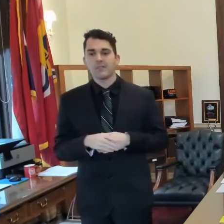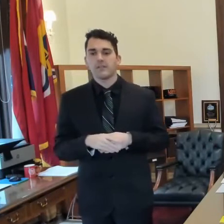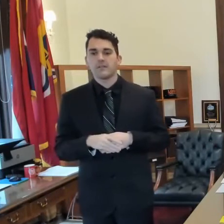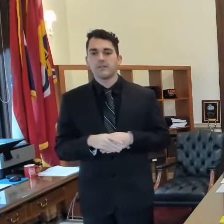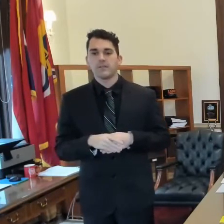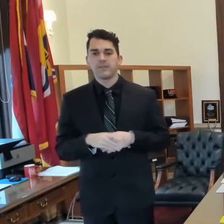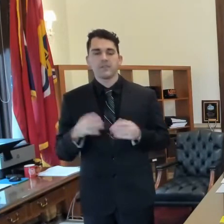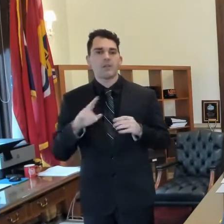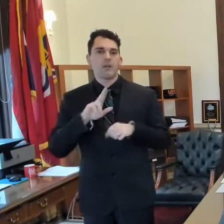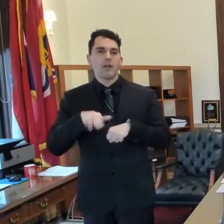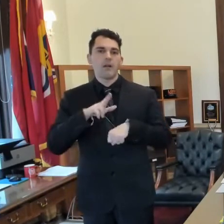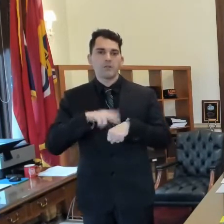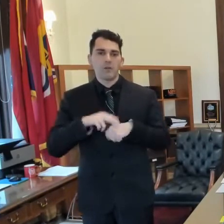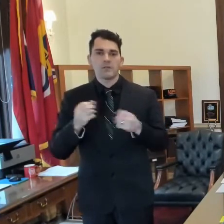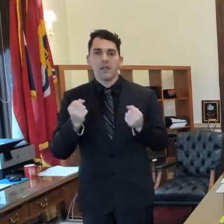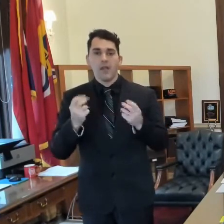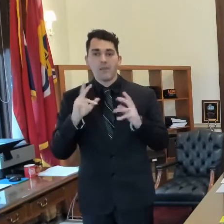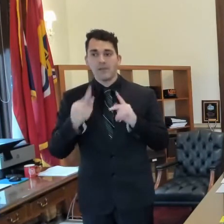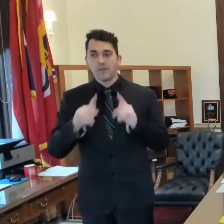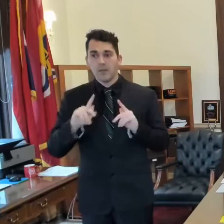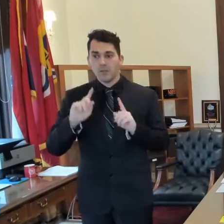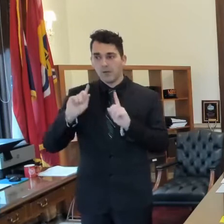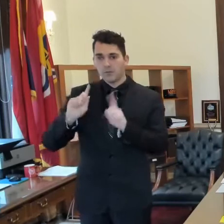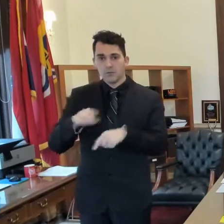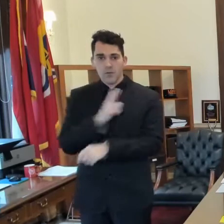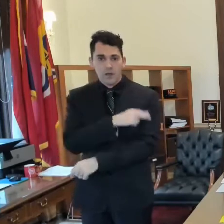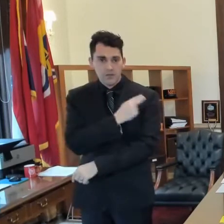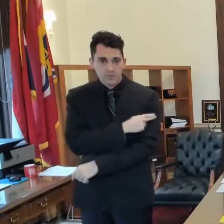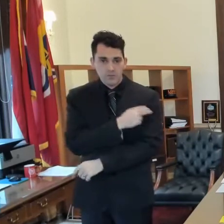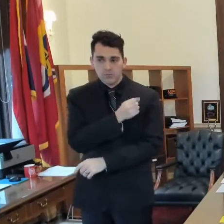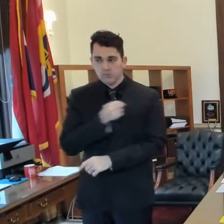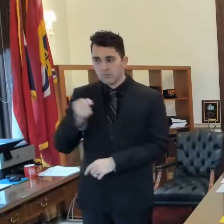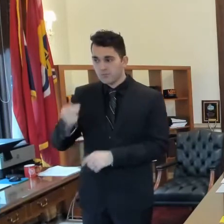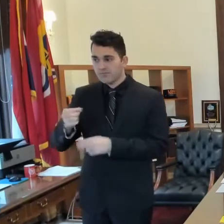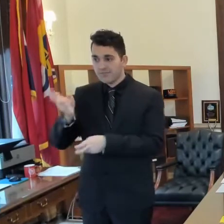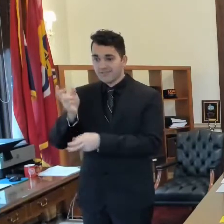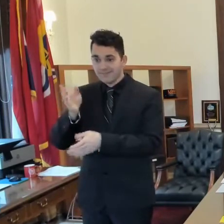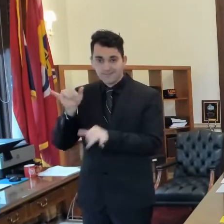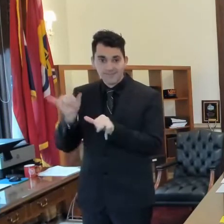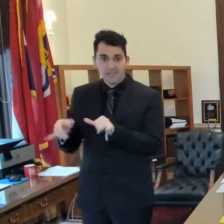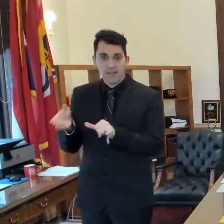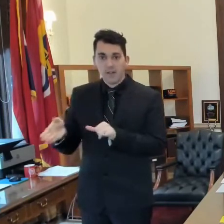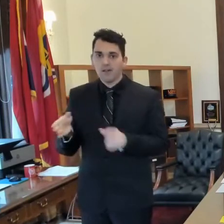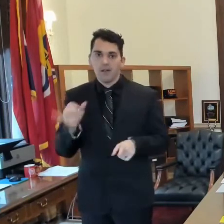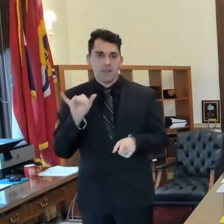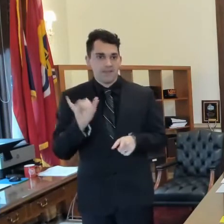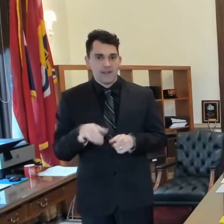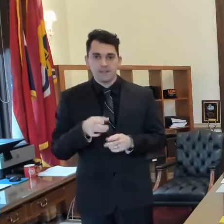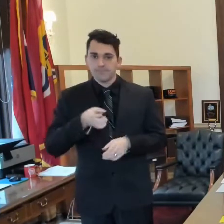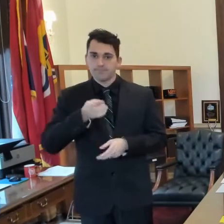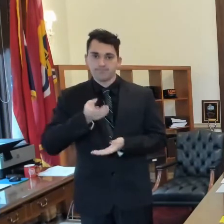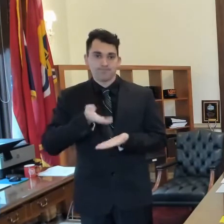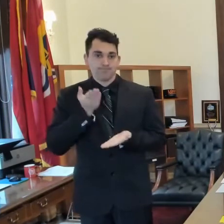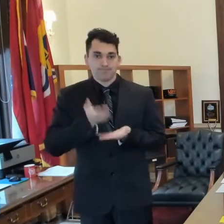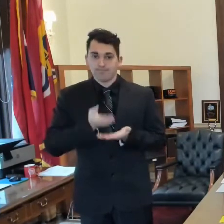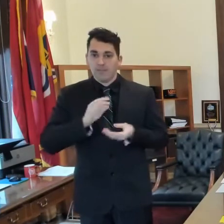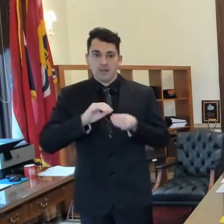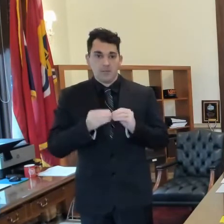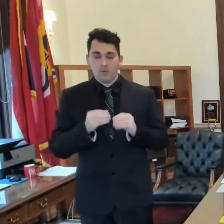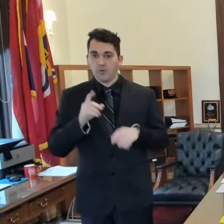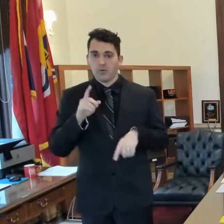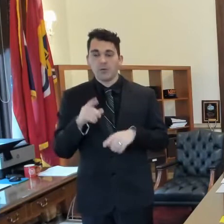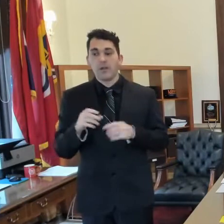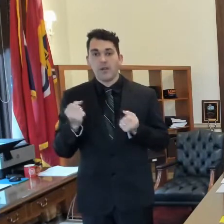are admitted to the hospital, that's a hard number, not influenced by any of the other testing data, number of people in the